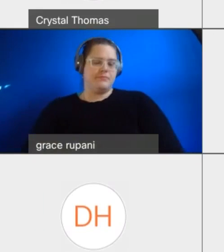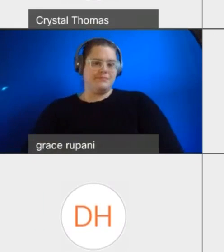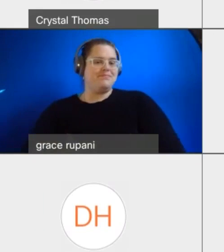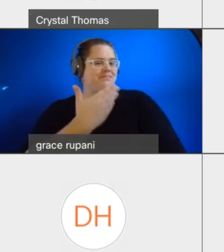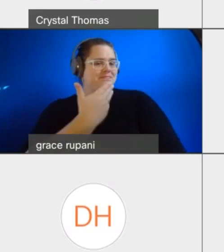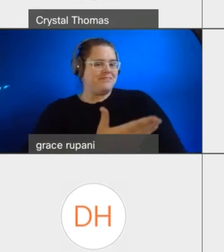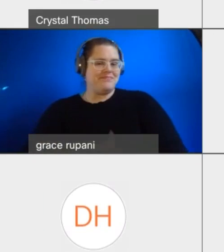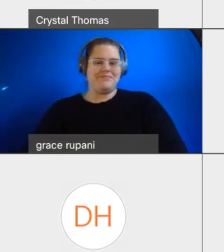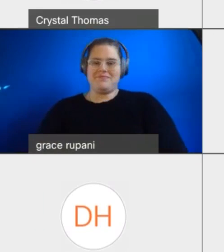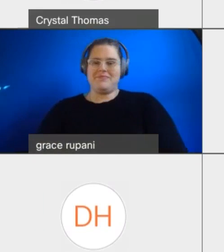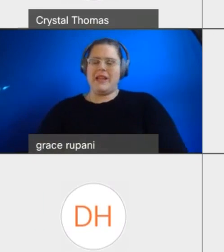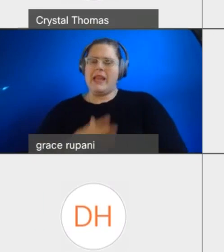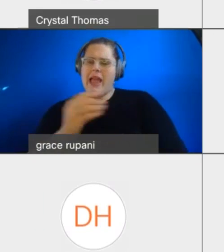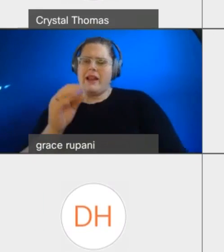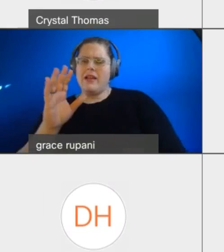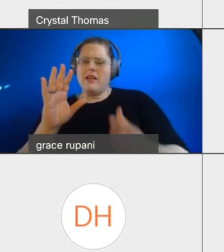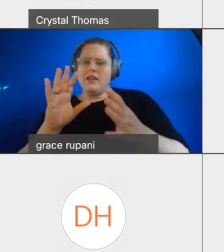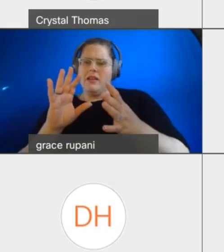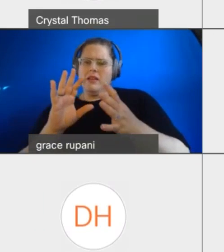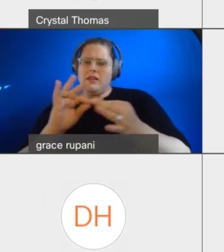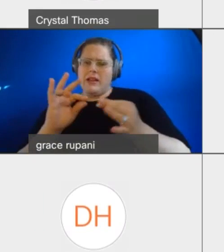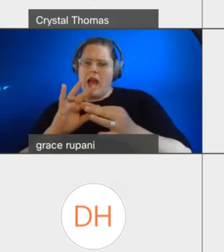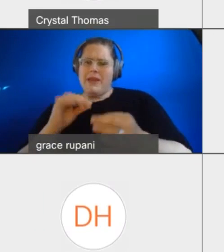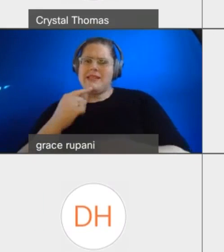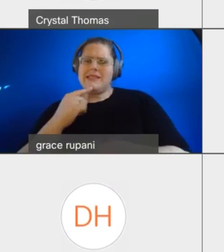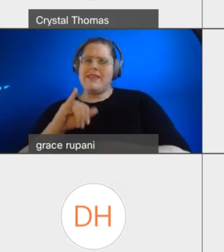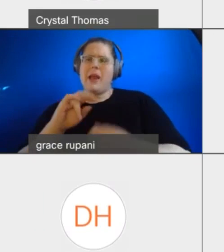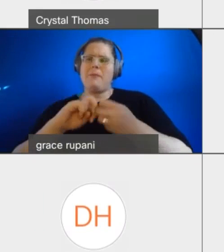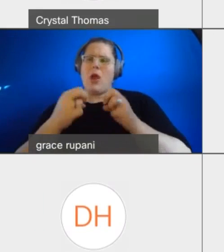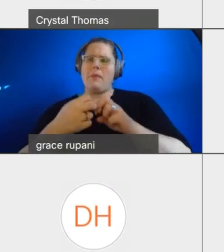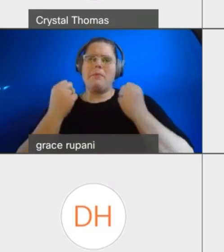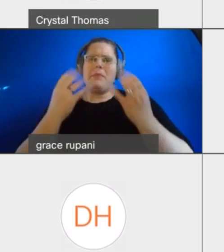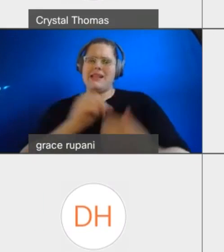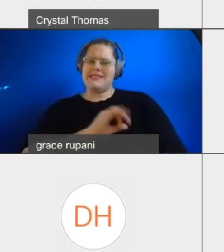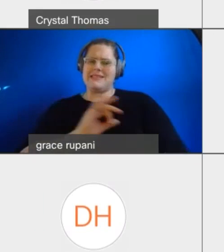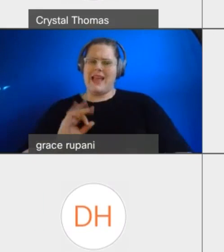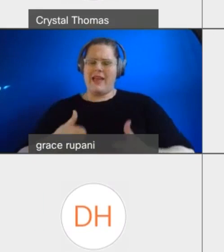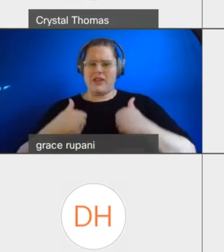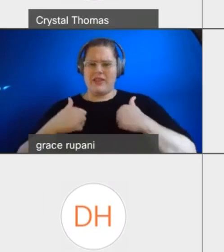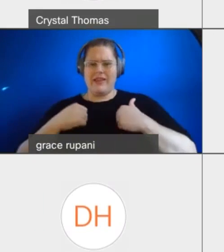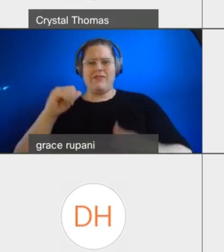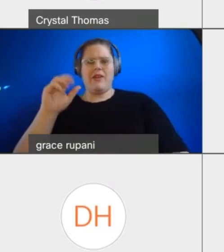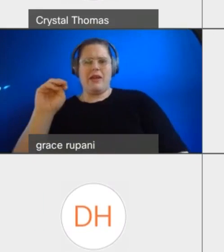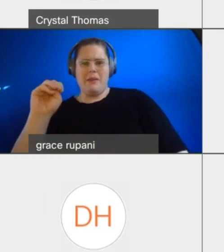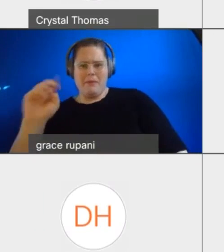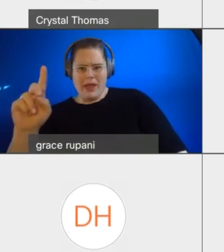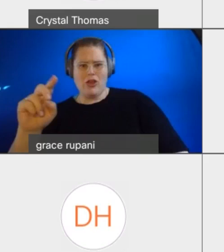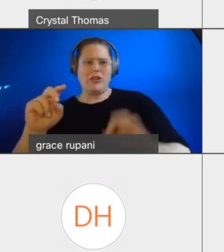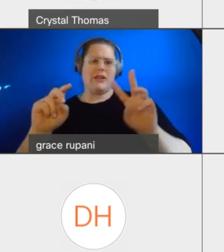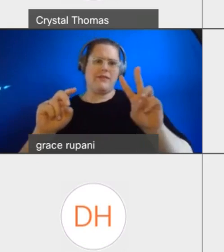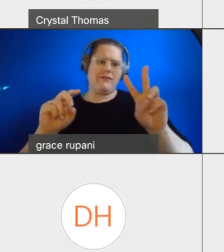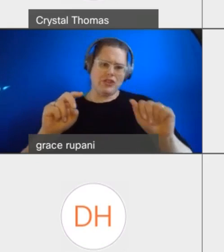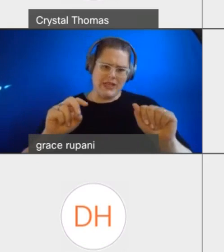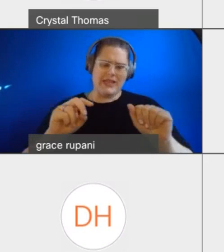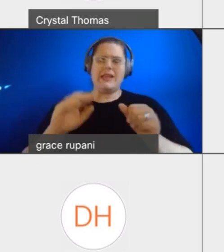And there's a comment here. I don't think it's a question. The problem is that many staff live in Maryland and Virginia, and that isn't considered in the number of vaccine doses